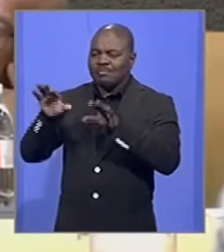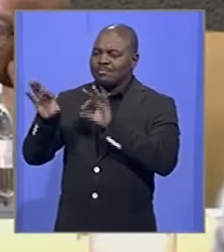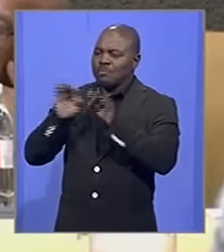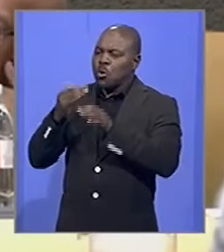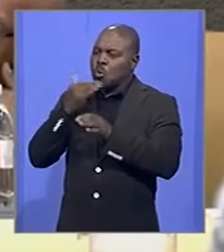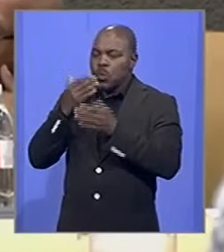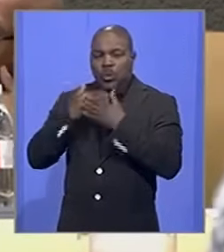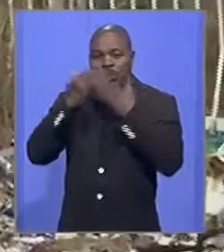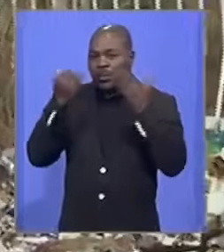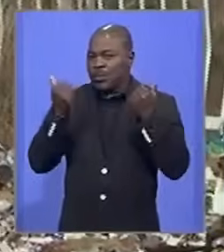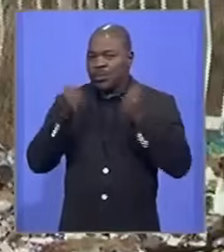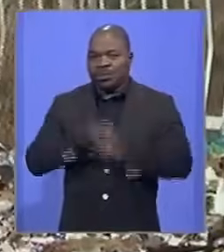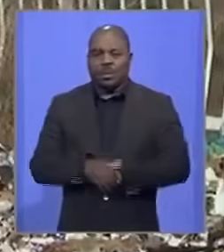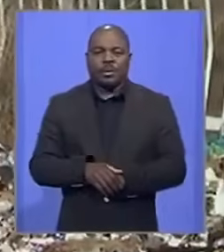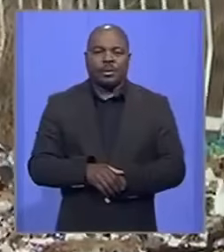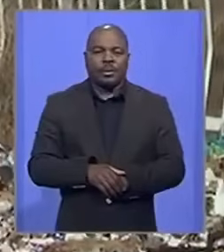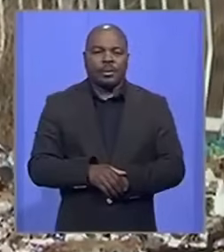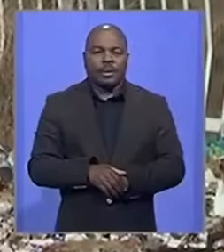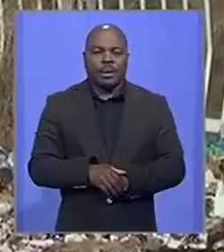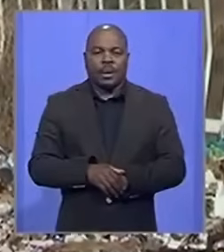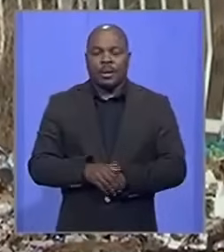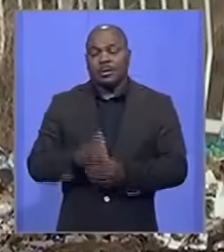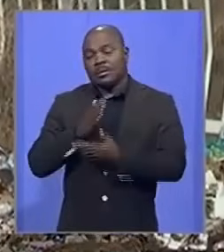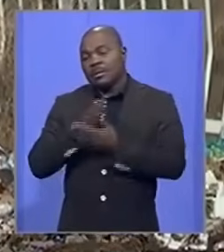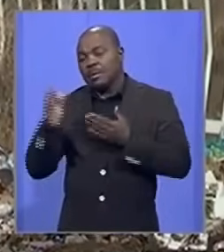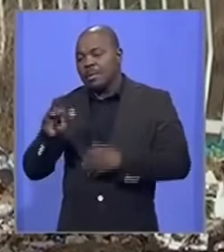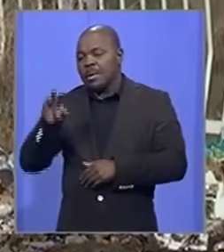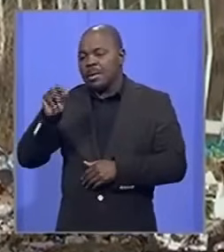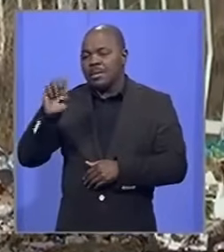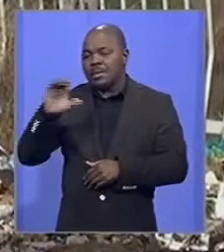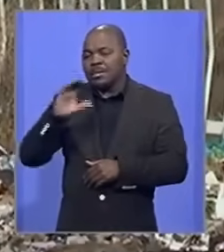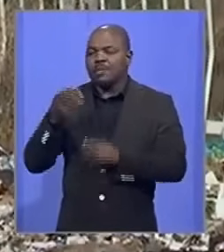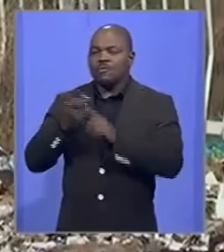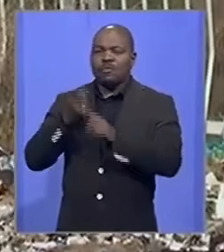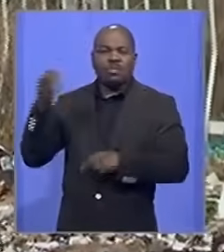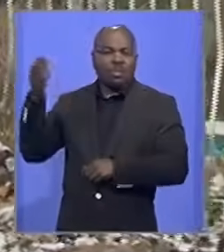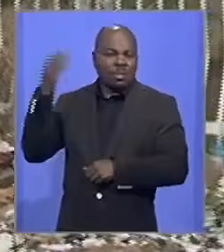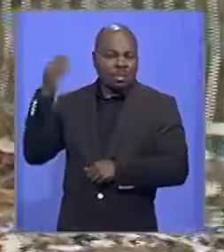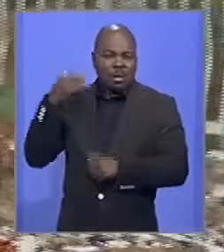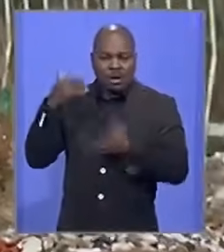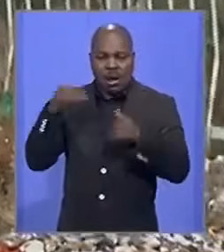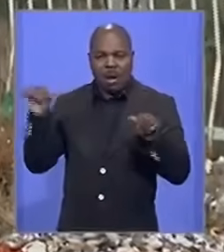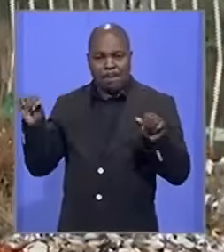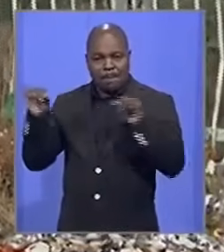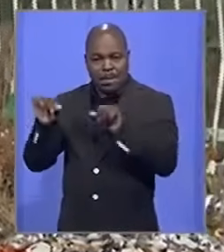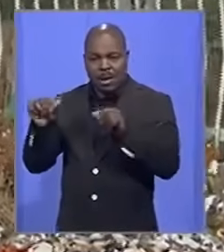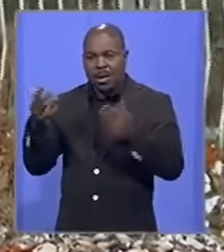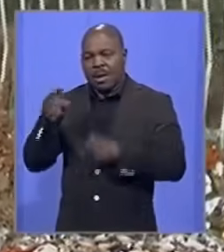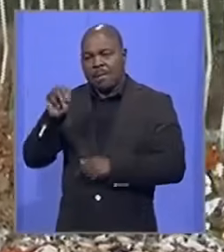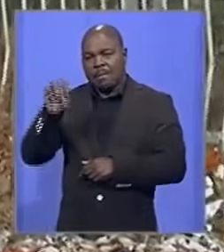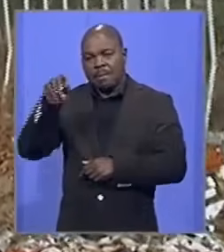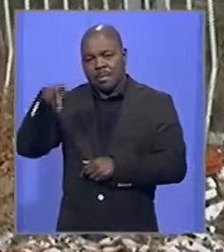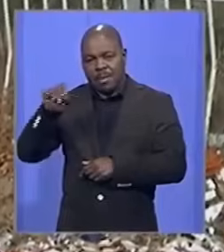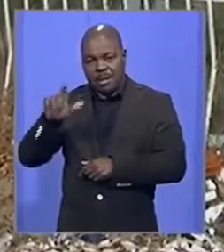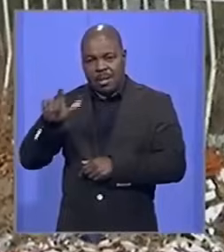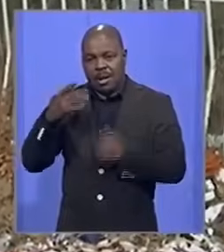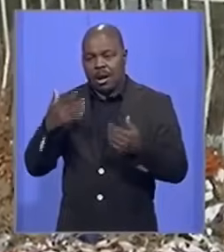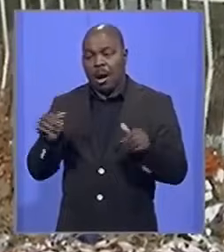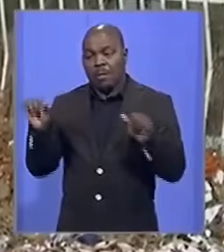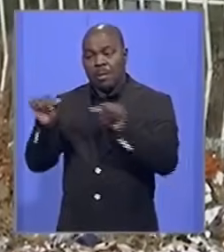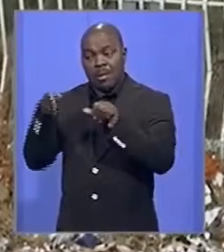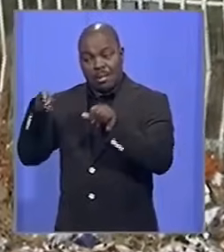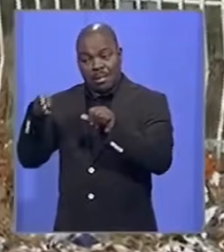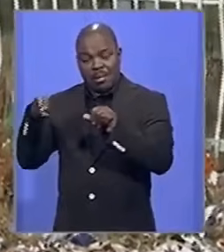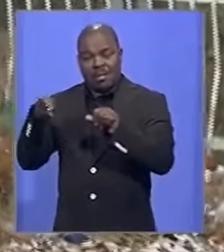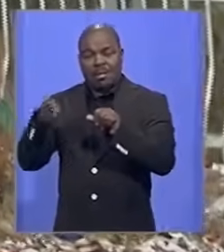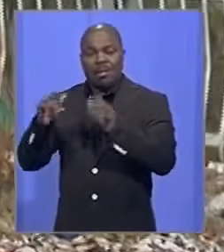phethahatso la mmuso. In some of the MECs that we had previously who are back, you know, those MPLs are back in the legislature now.